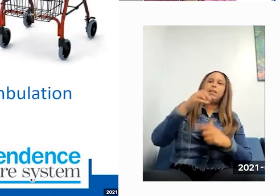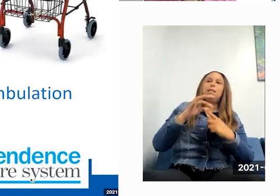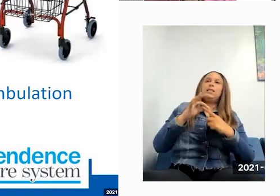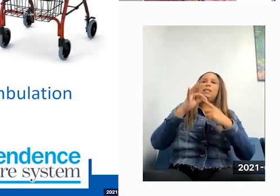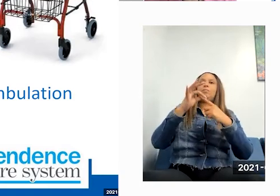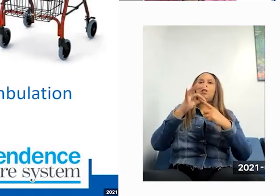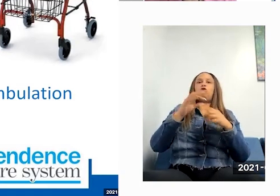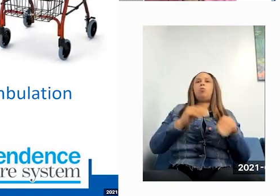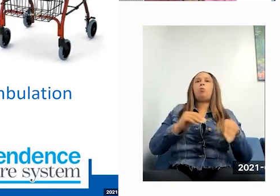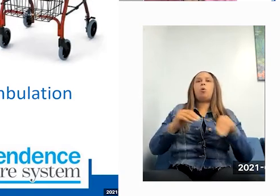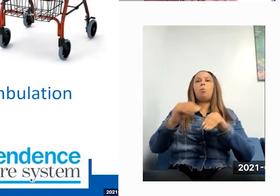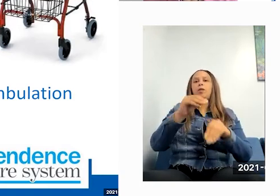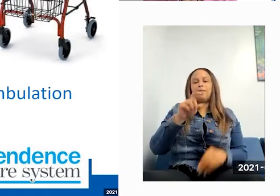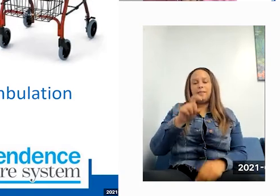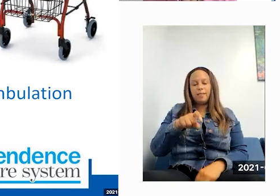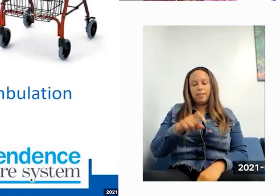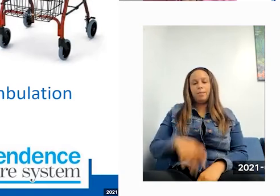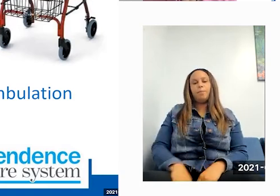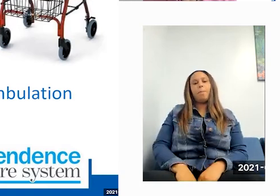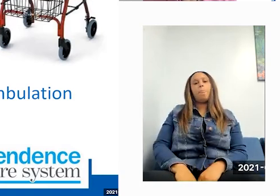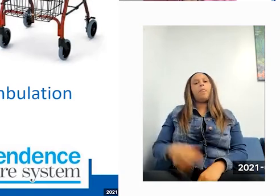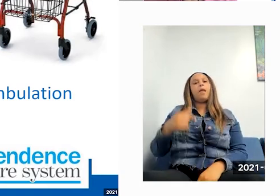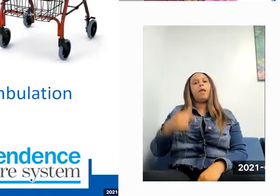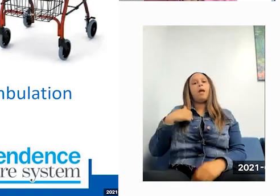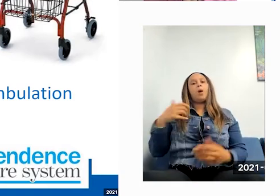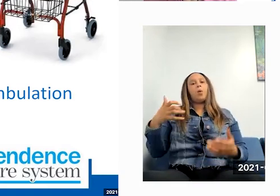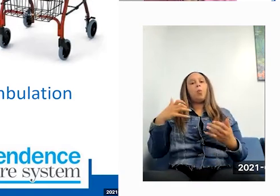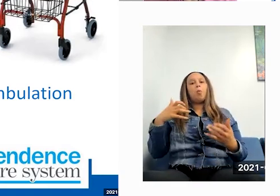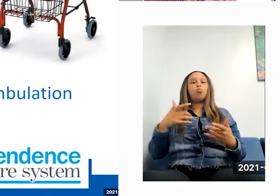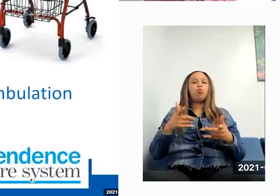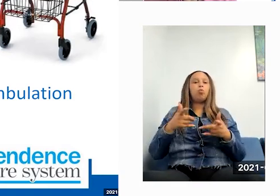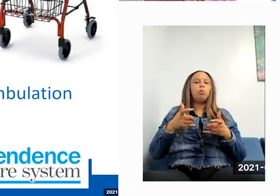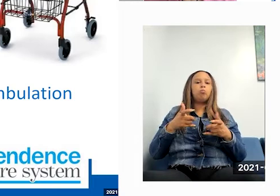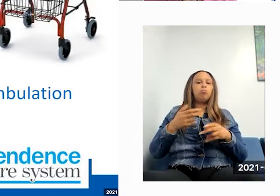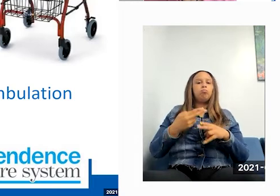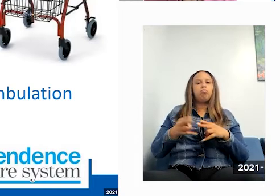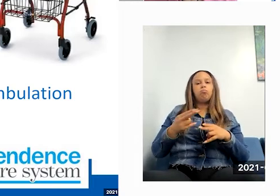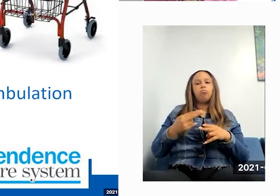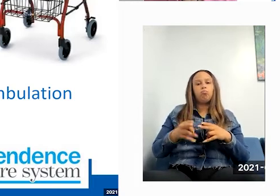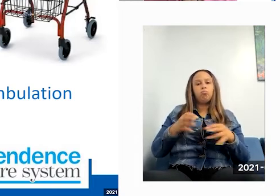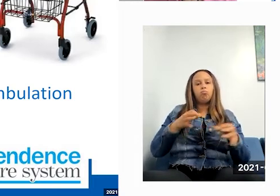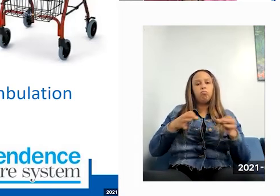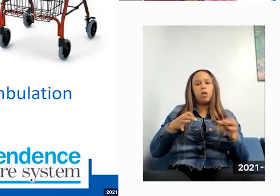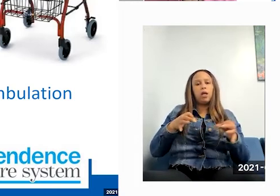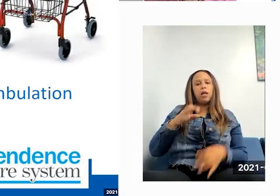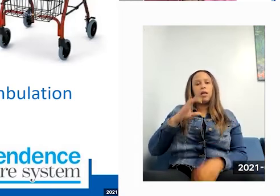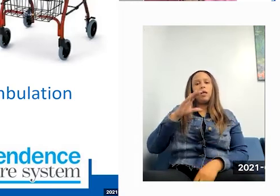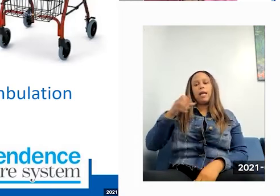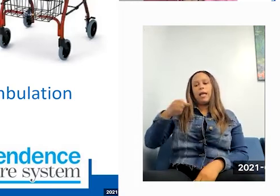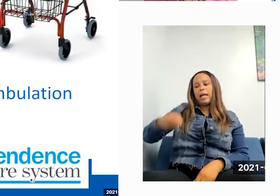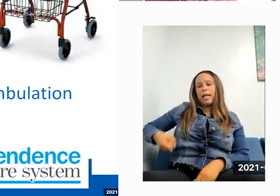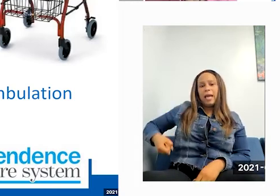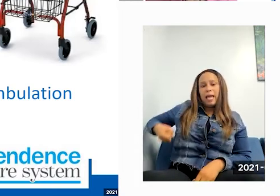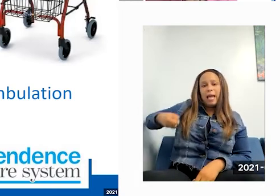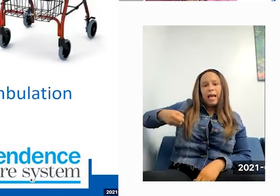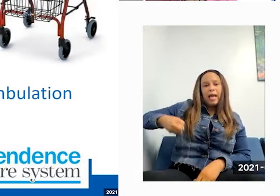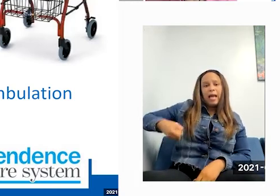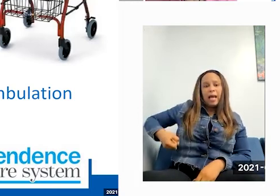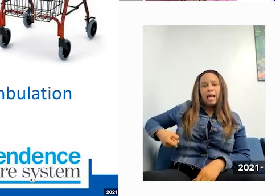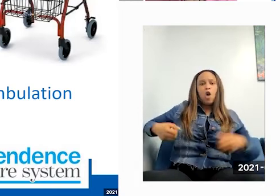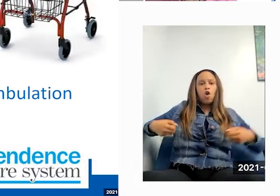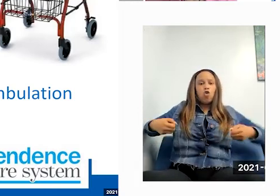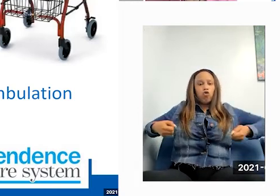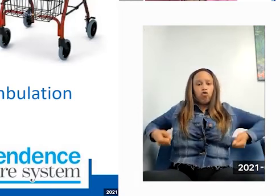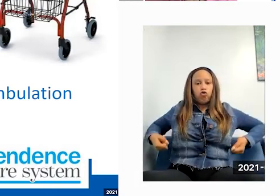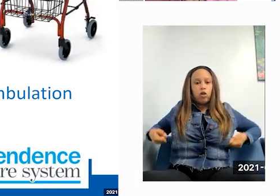through really quickly. Obviously, the cane, crutch, and walker are examples of